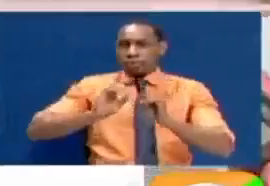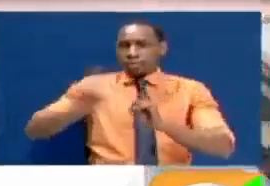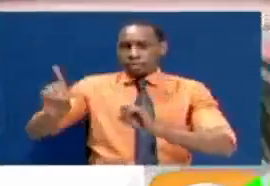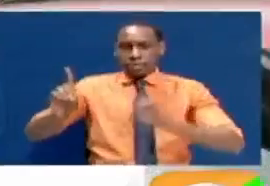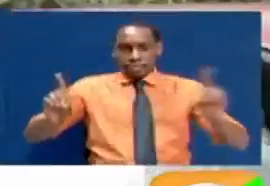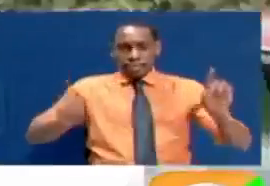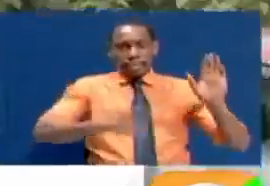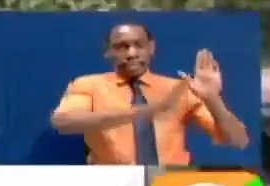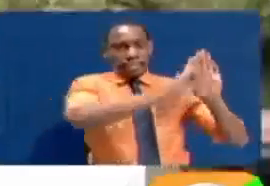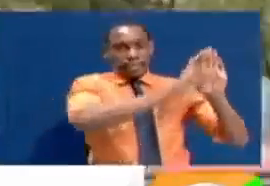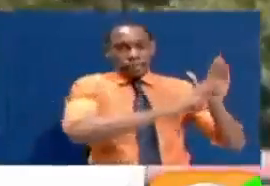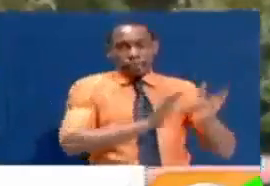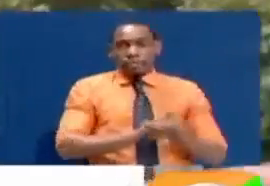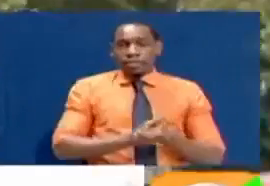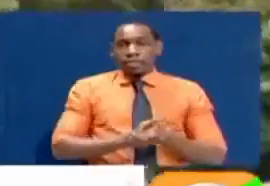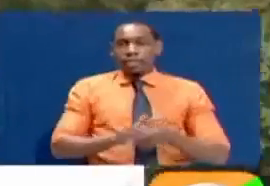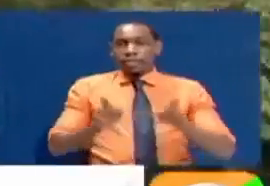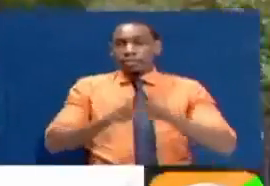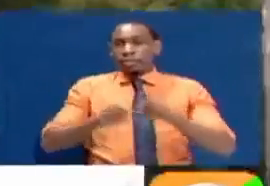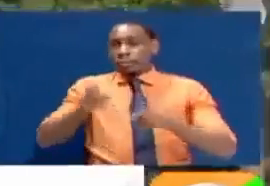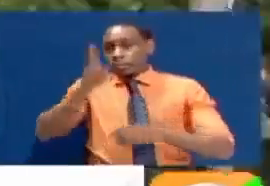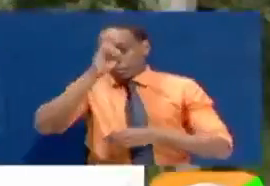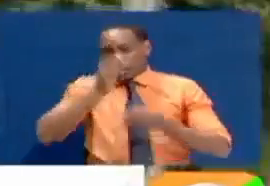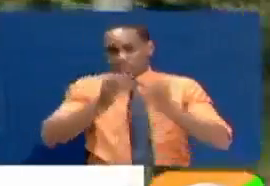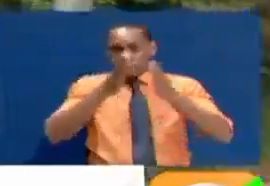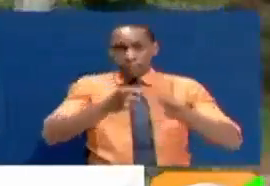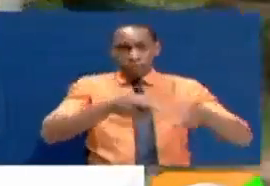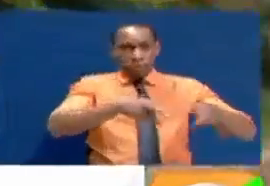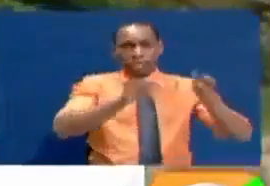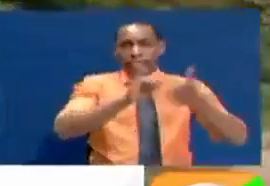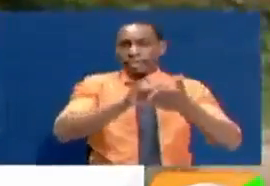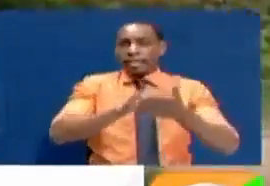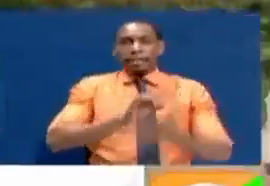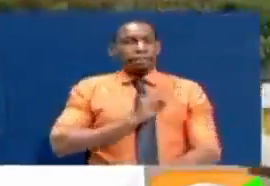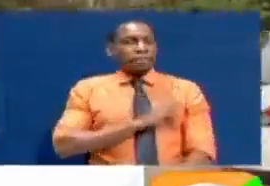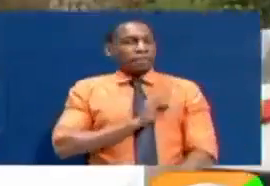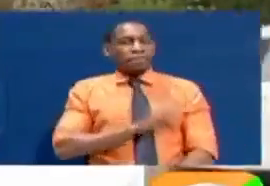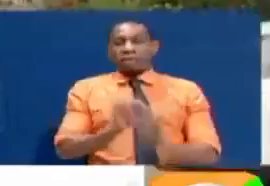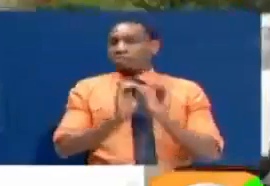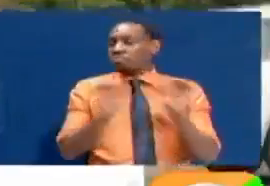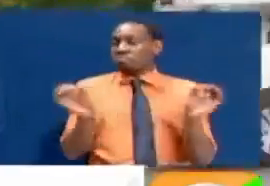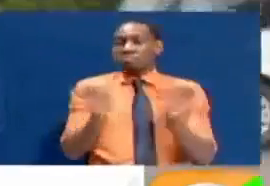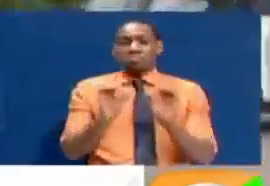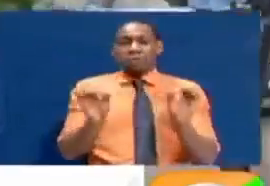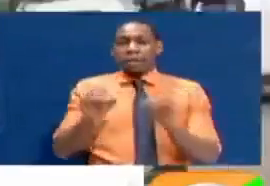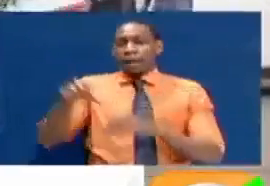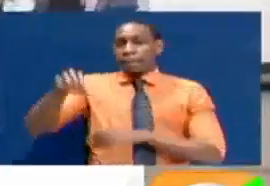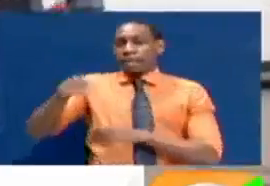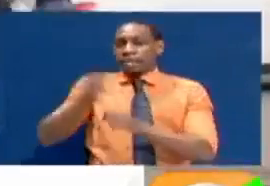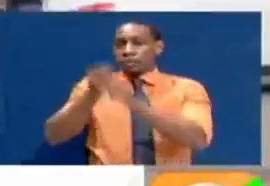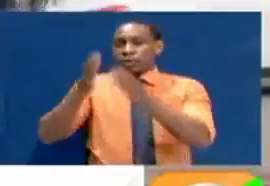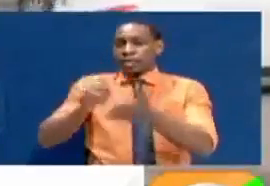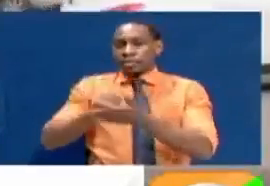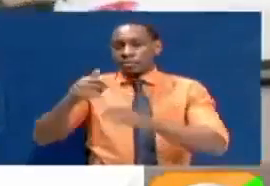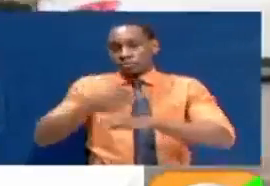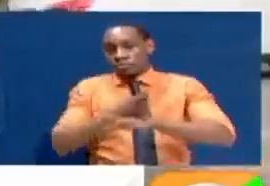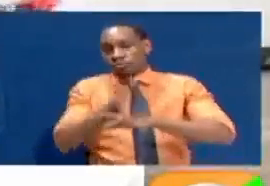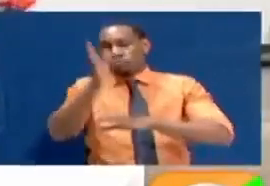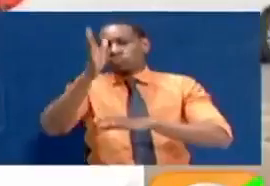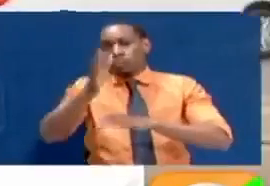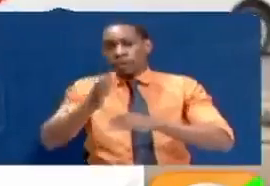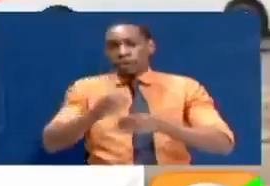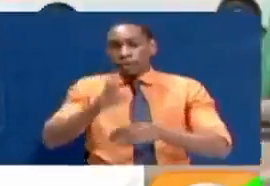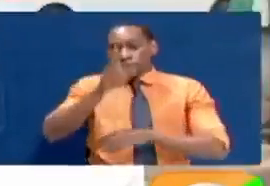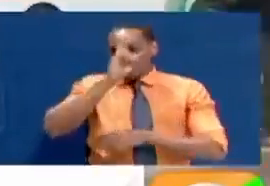distancing rule. The presence of police officers on the road seems not to bother the Matatu crew as they maneuver past